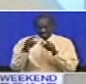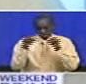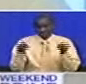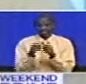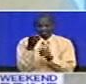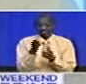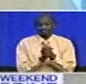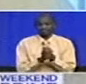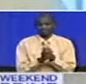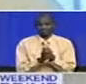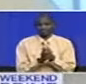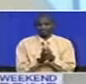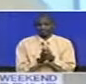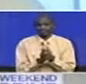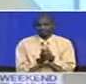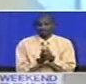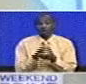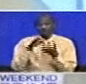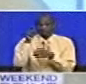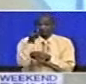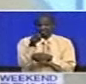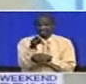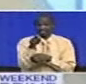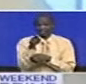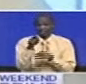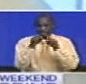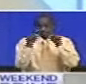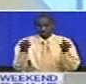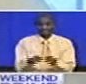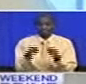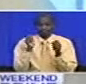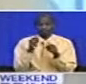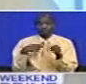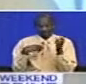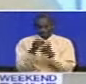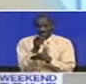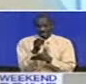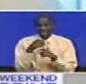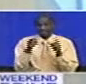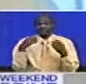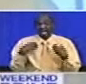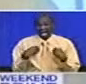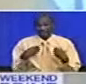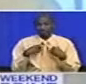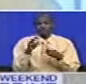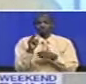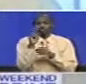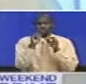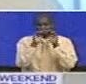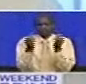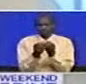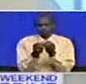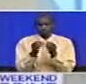and most of these boxes you will have to pay for them. But we do have universal